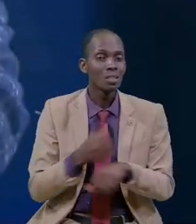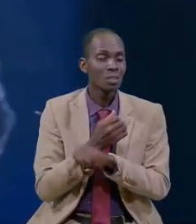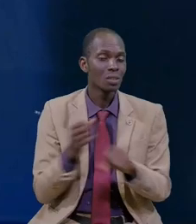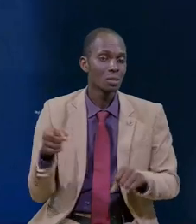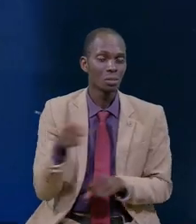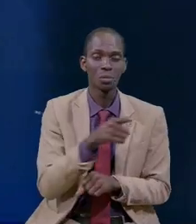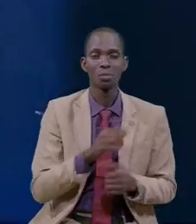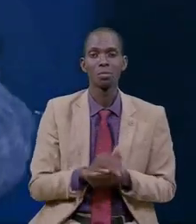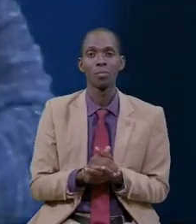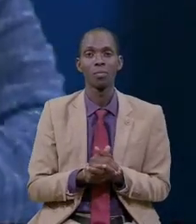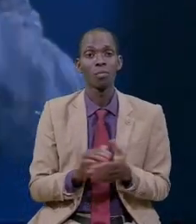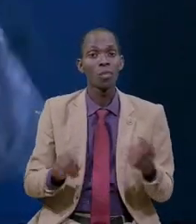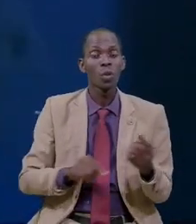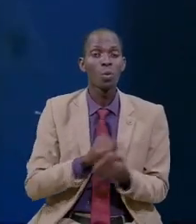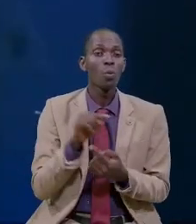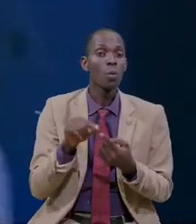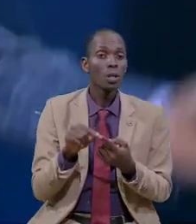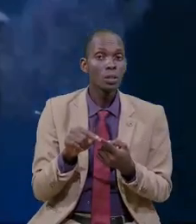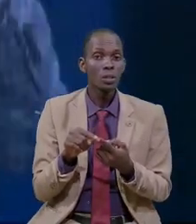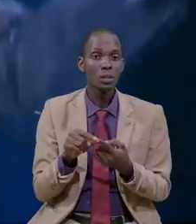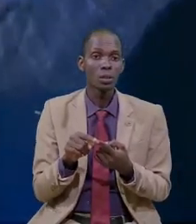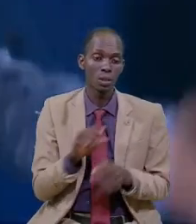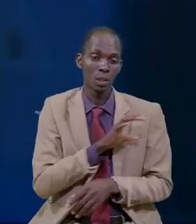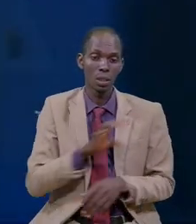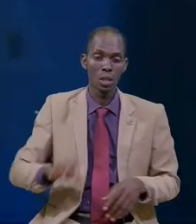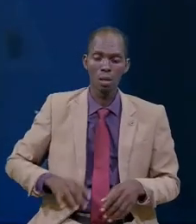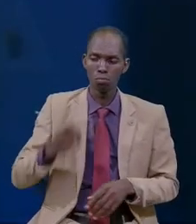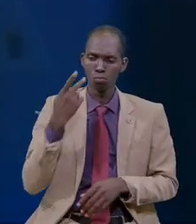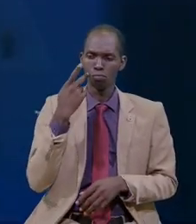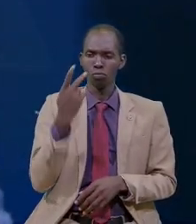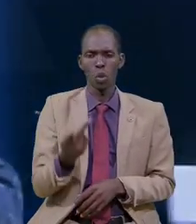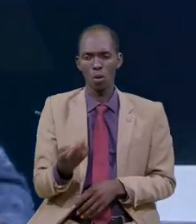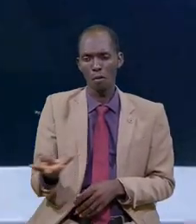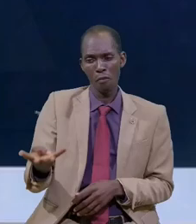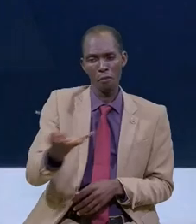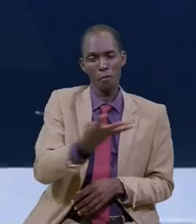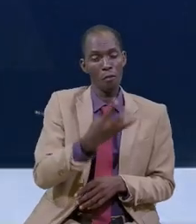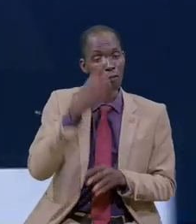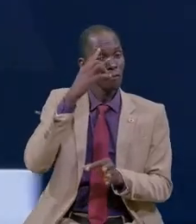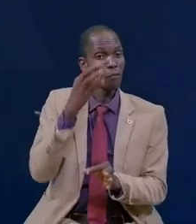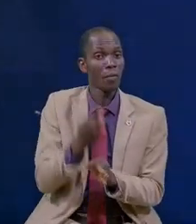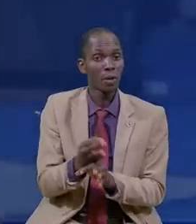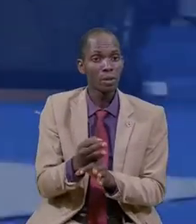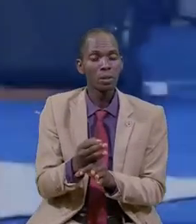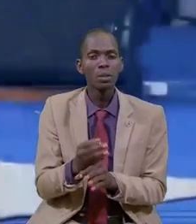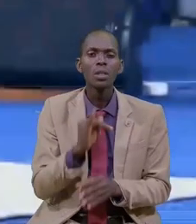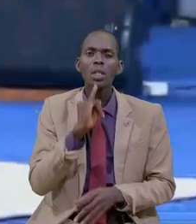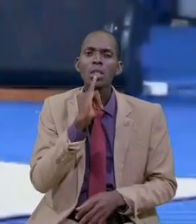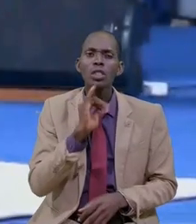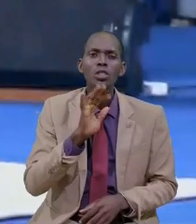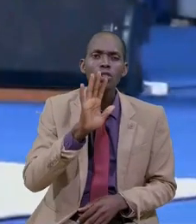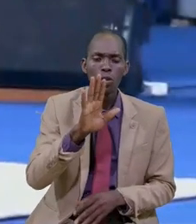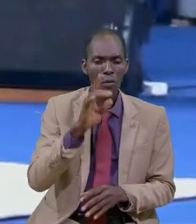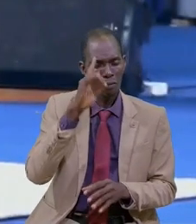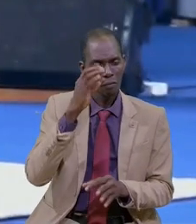pourra sauver votre âme? When he saw their faith. qui pourra voir votre foi. In Christ. Votre foi